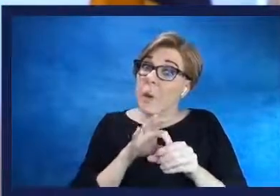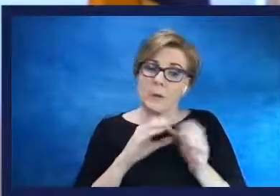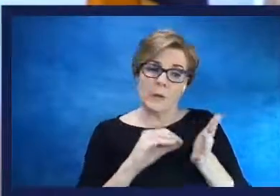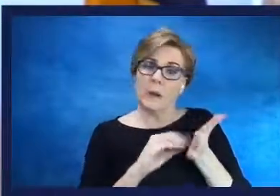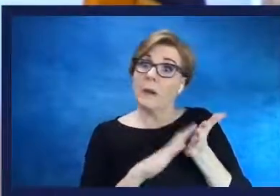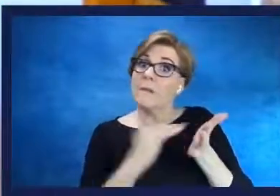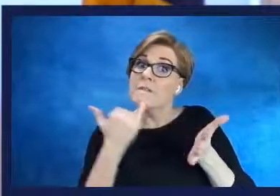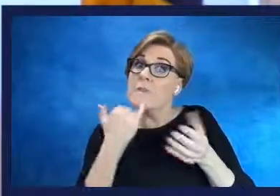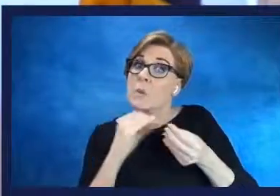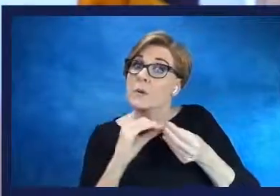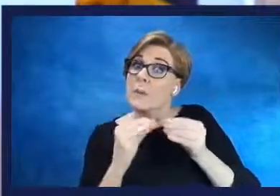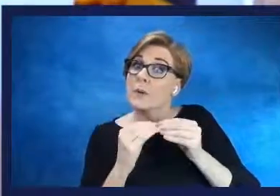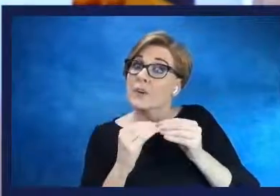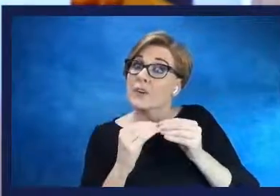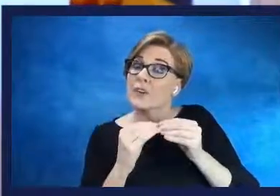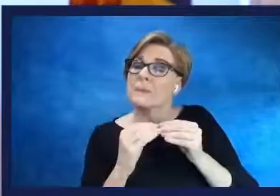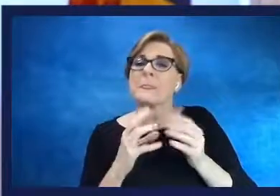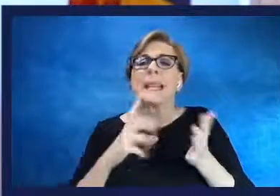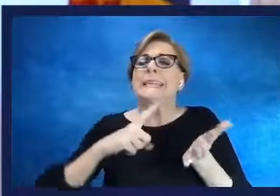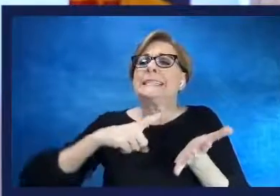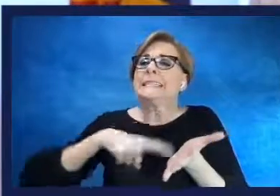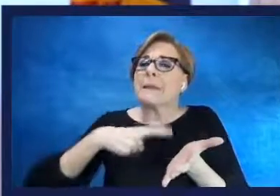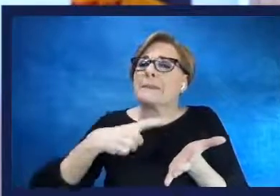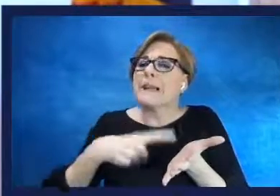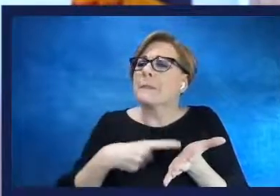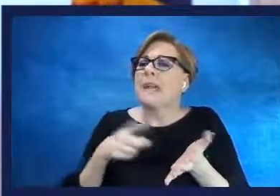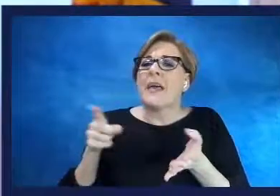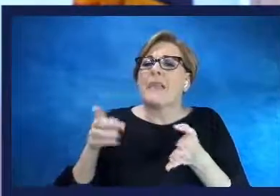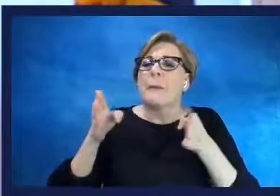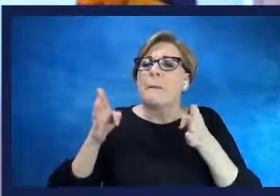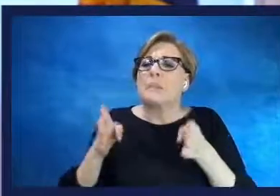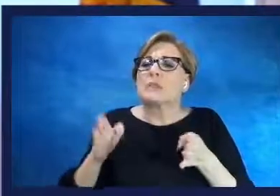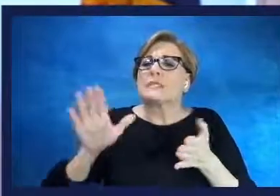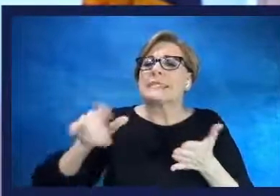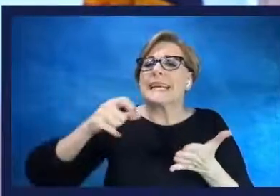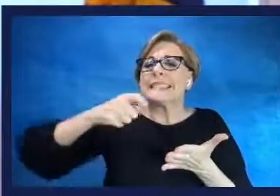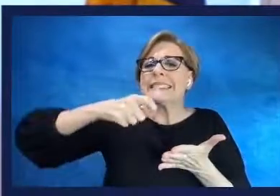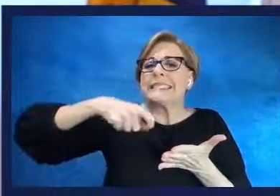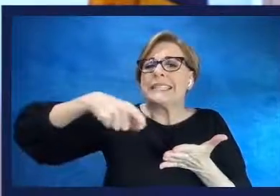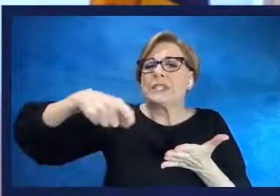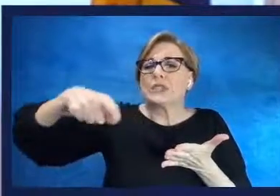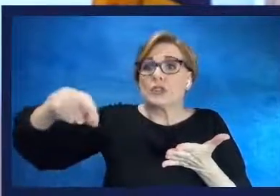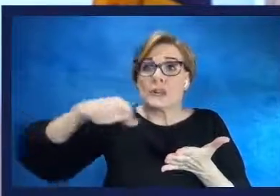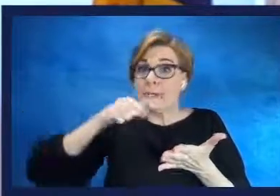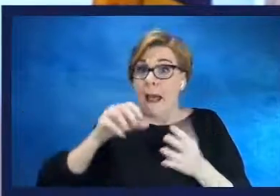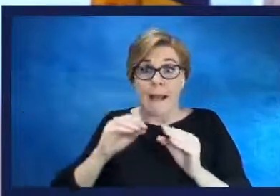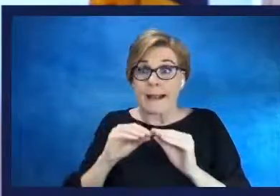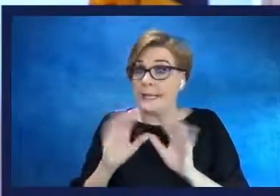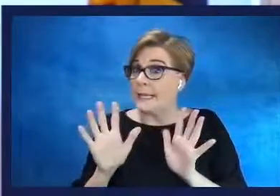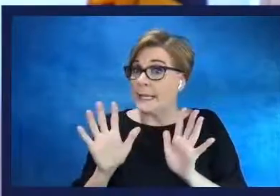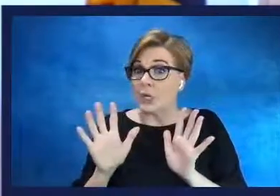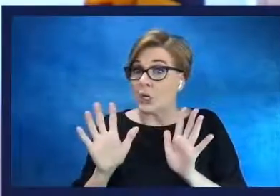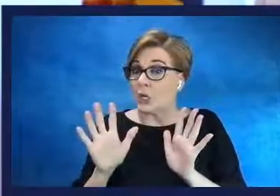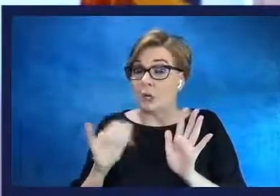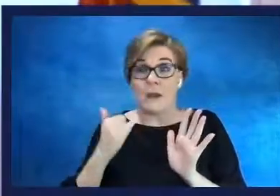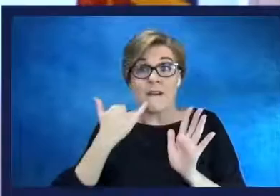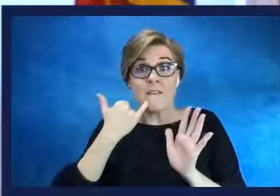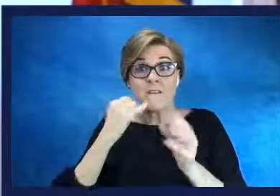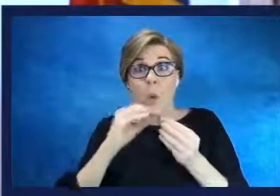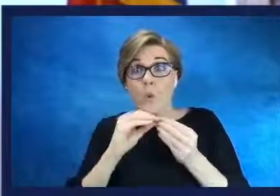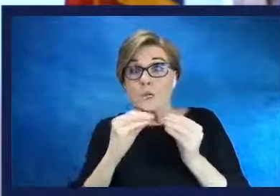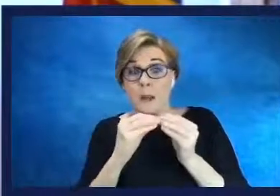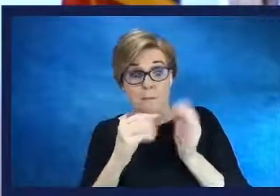where the signature has matured or possibly degraded. And then this is your proof of identity. If we don't have that signature, or your signature is now a